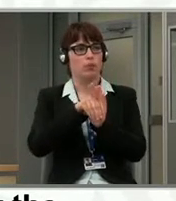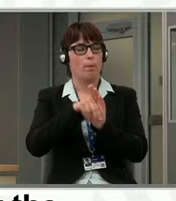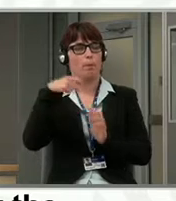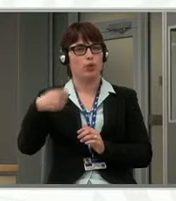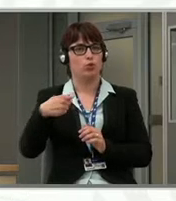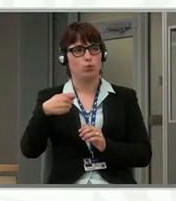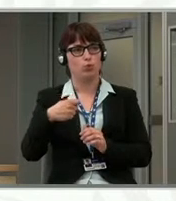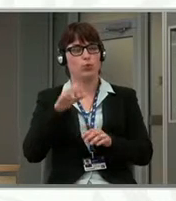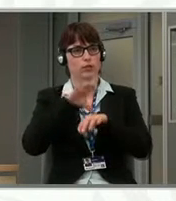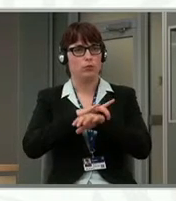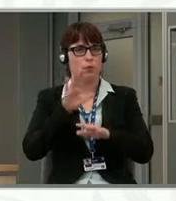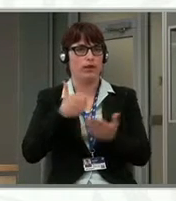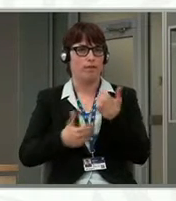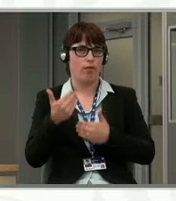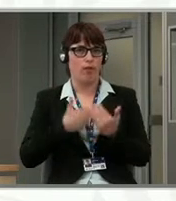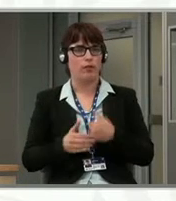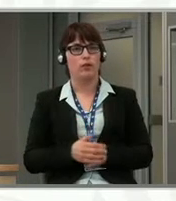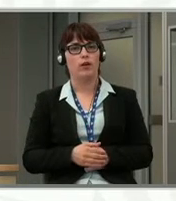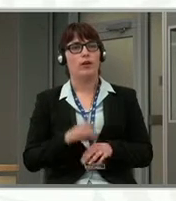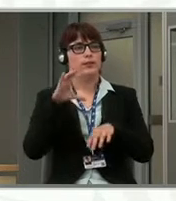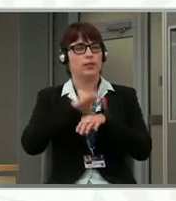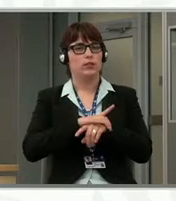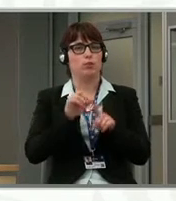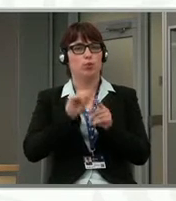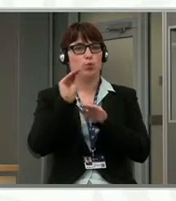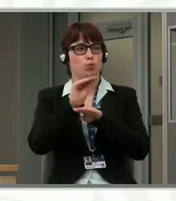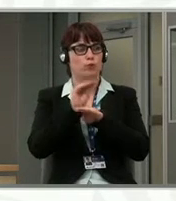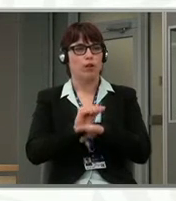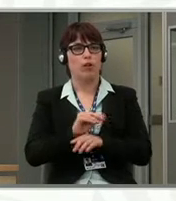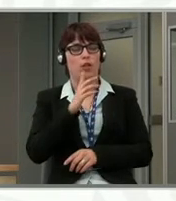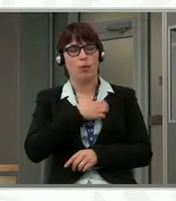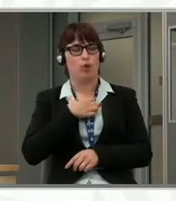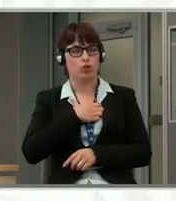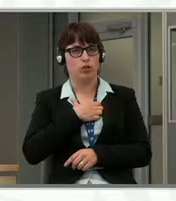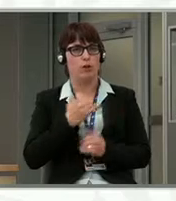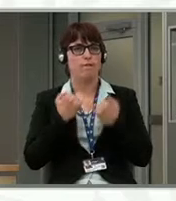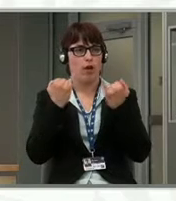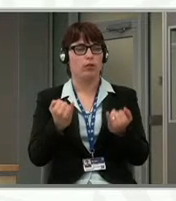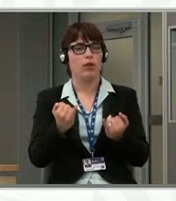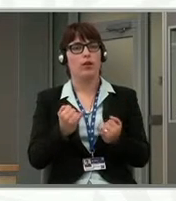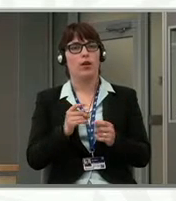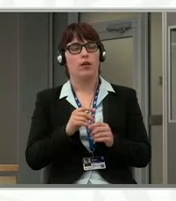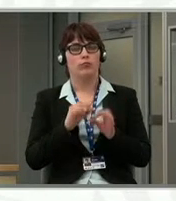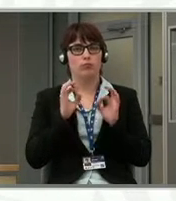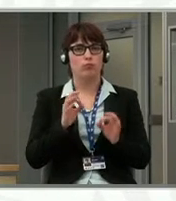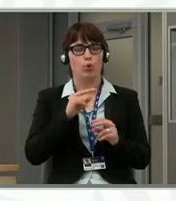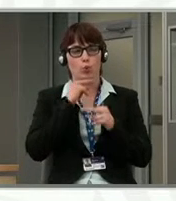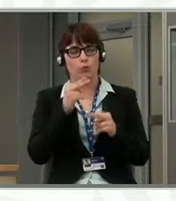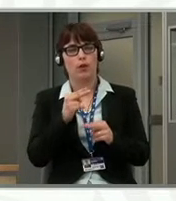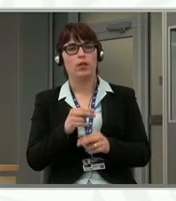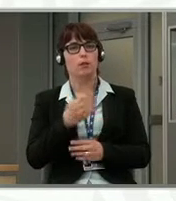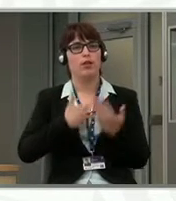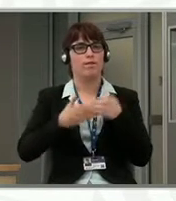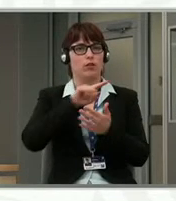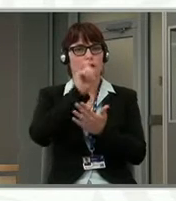priorities can be found in the conclusions of disability of this presidency. We need